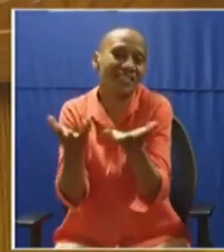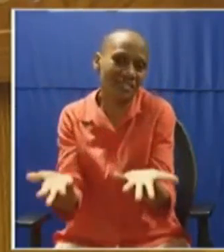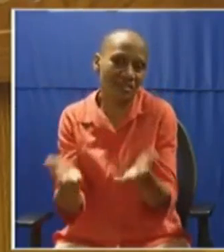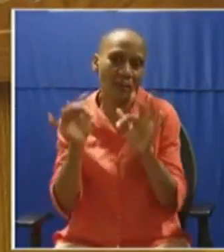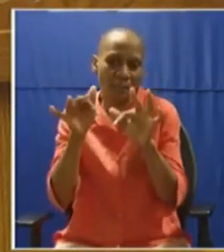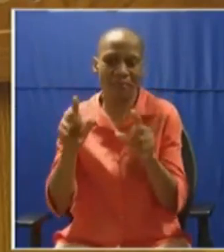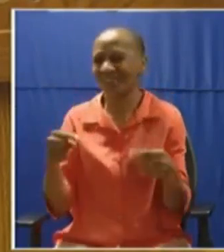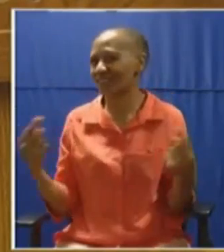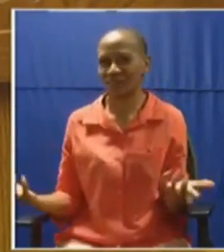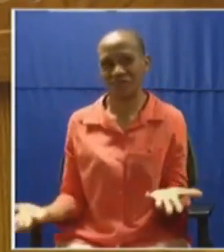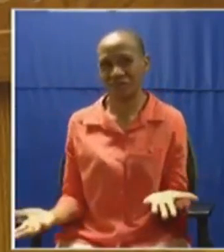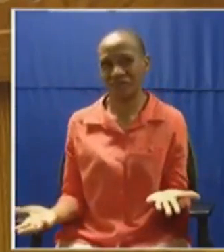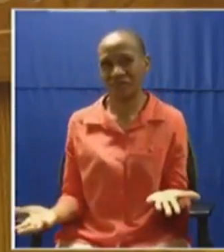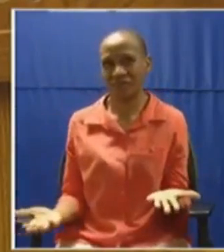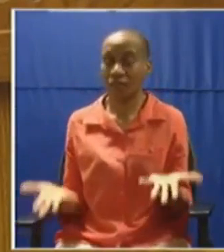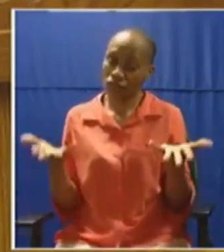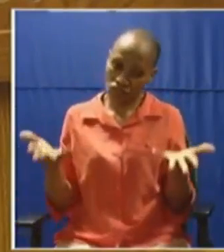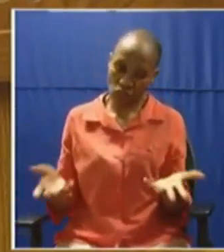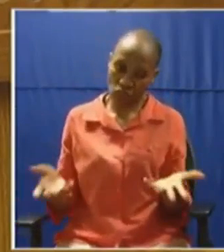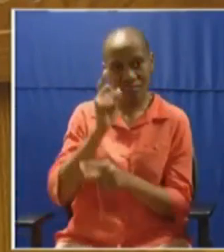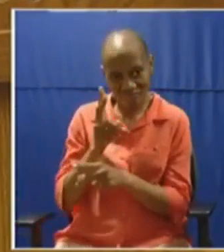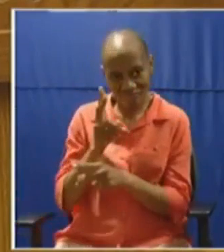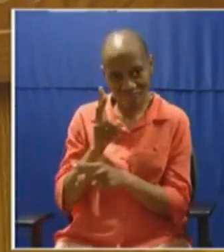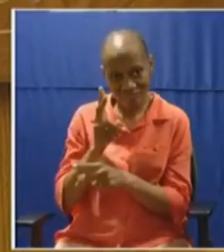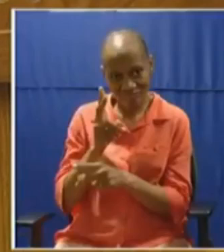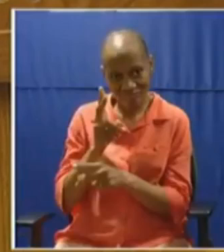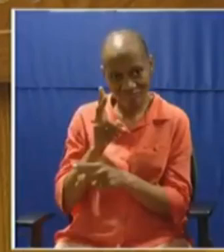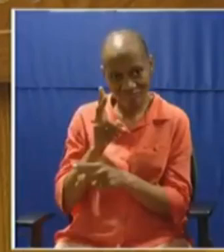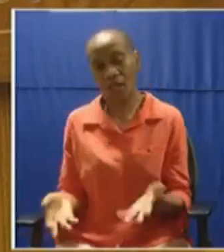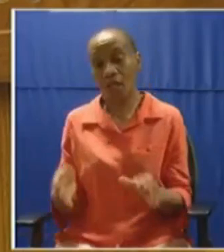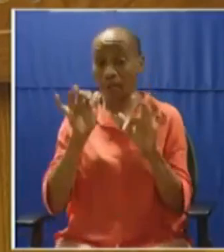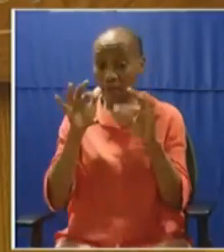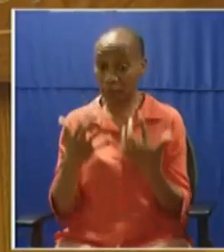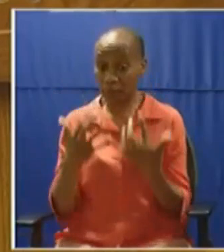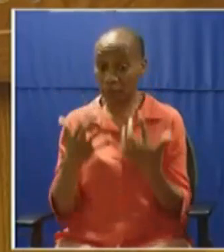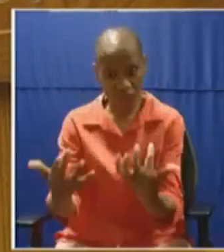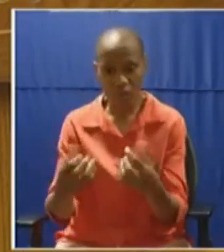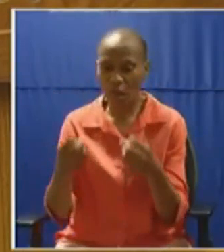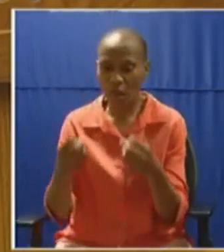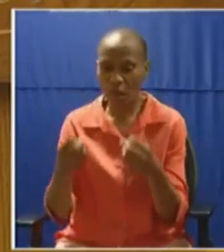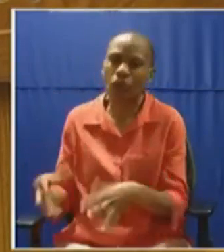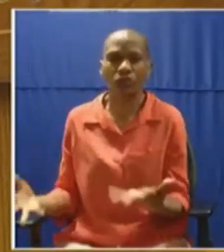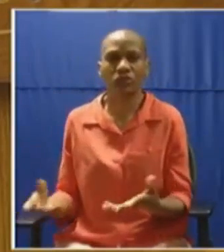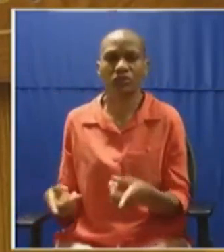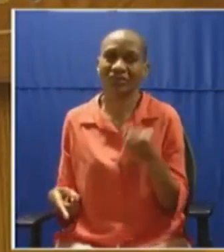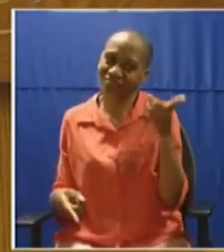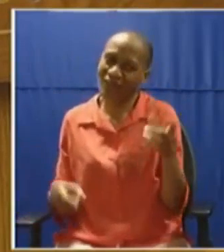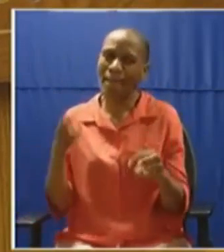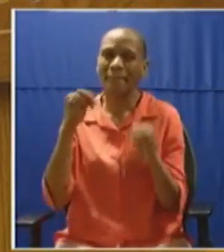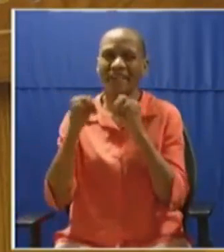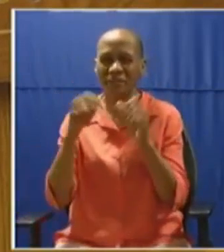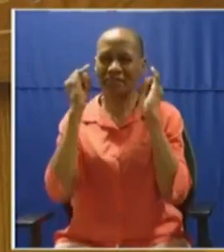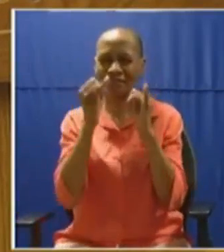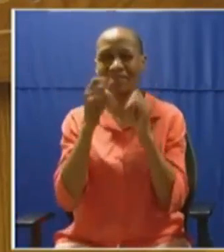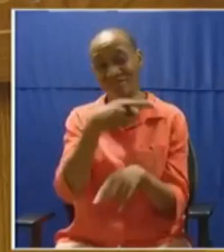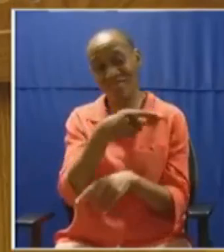primary function. So once again, the residents lose out because of ANC mismanagement and